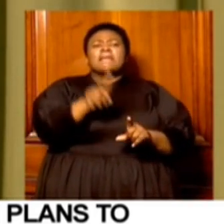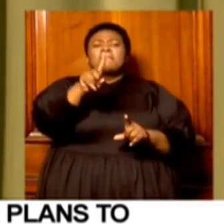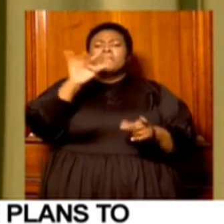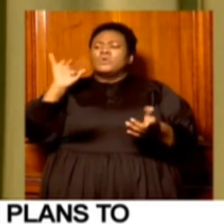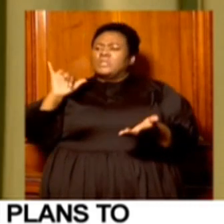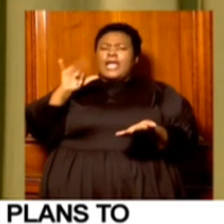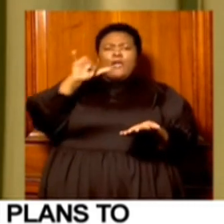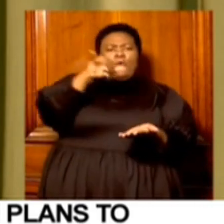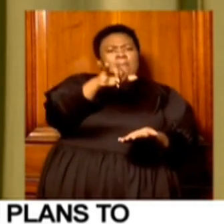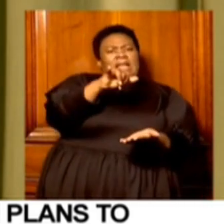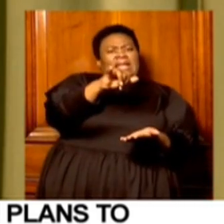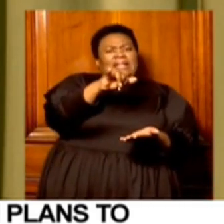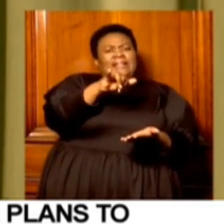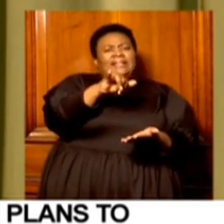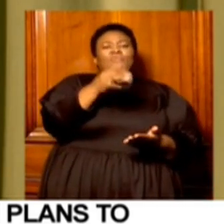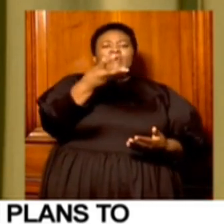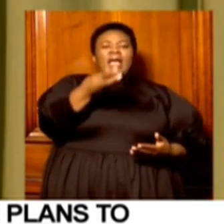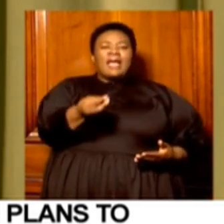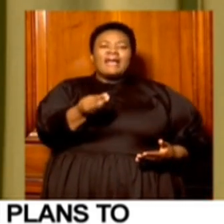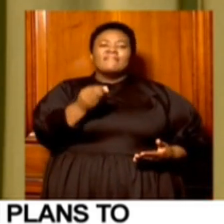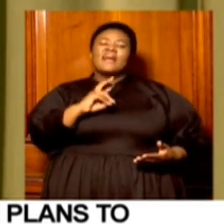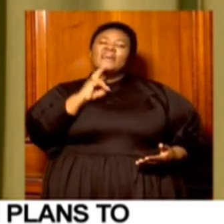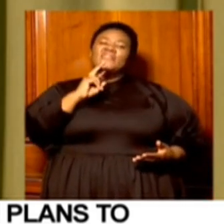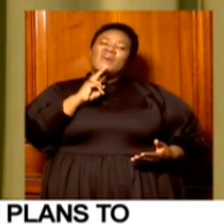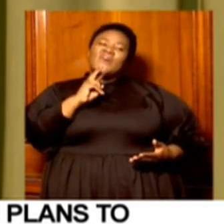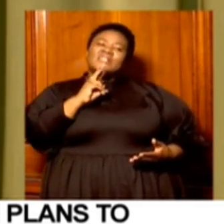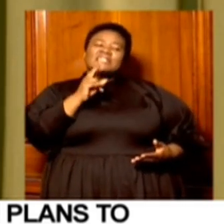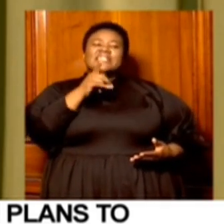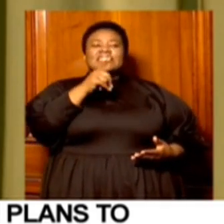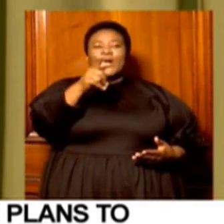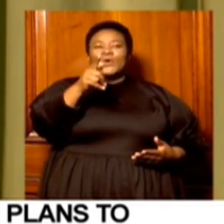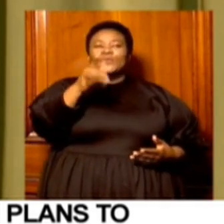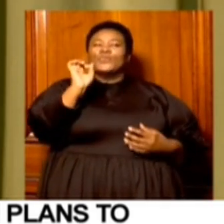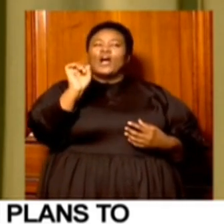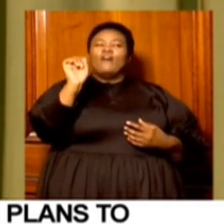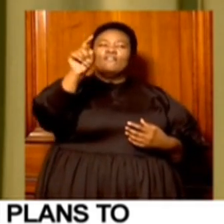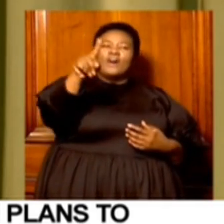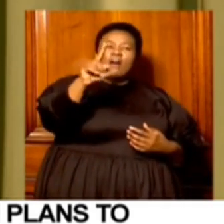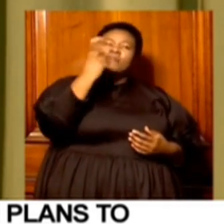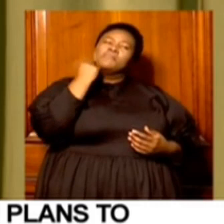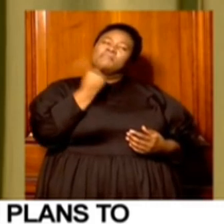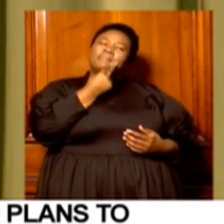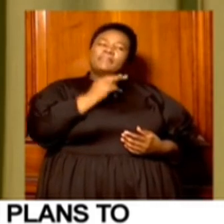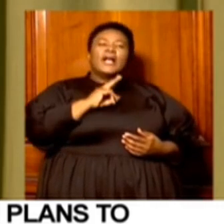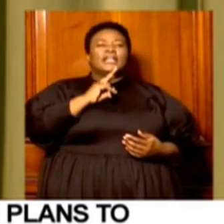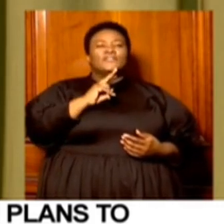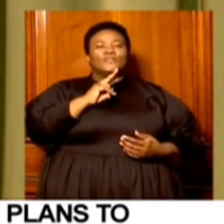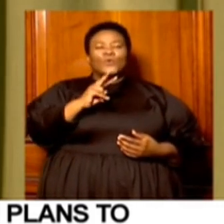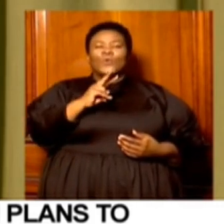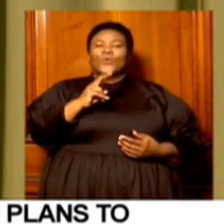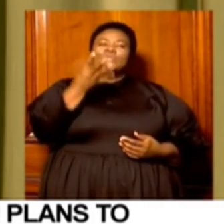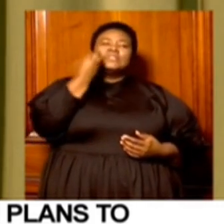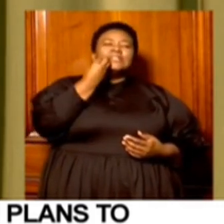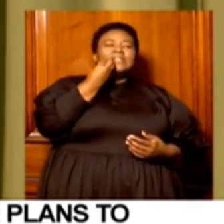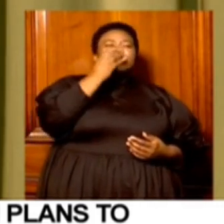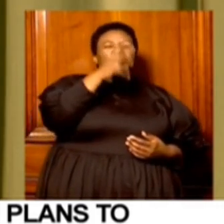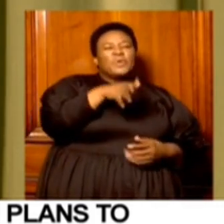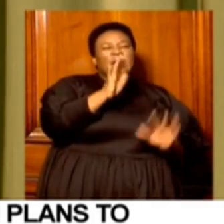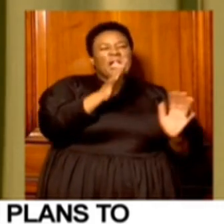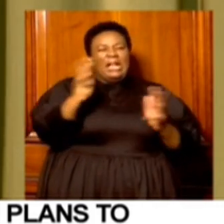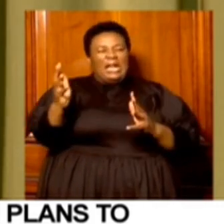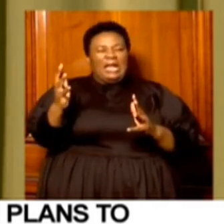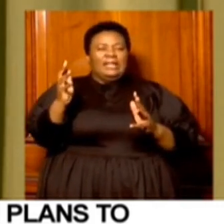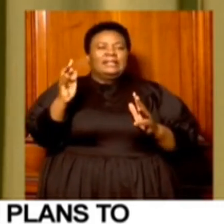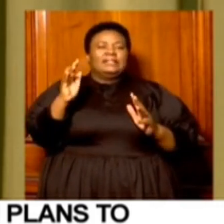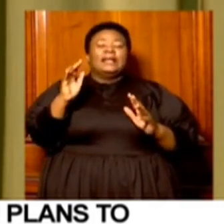aeroplane, there is that sweet voice that tells you the distance and when to eat. And then there is